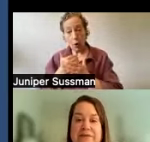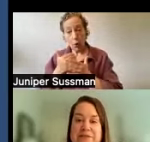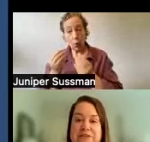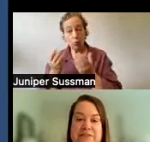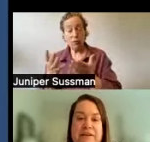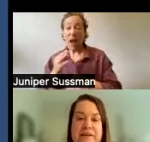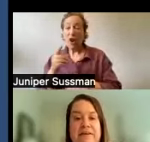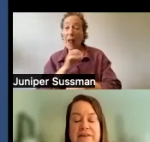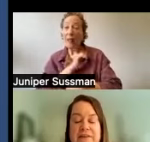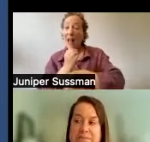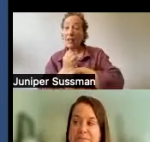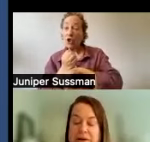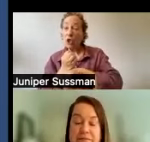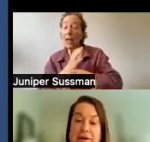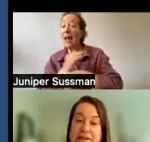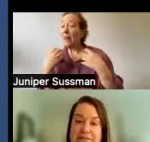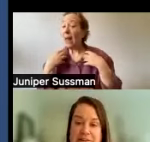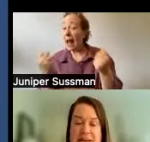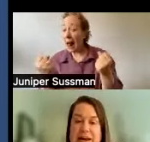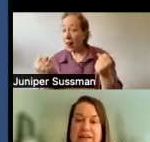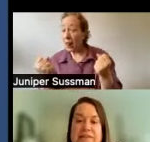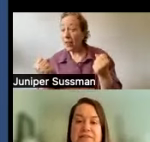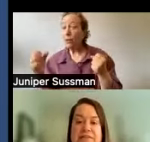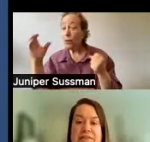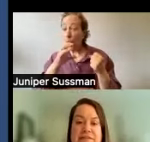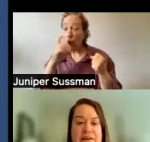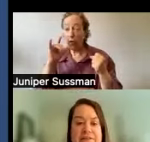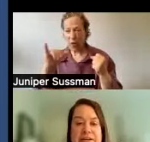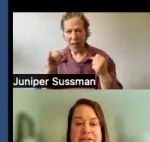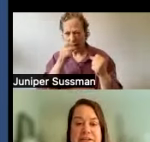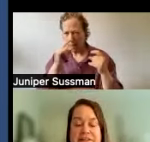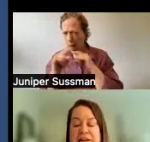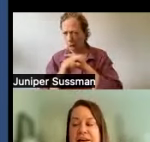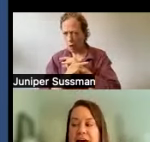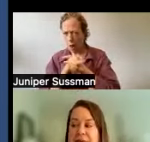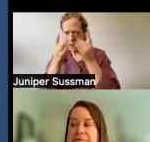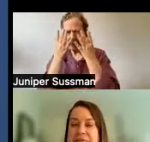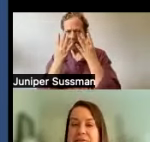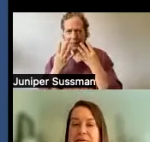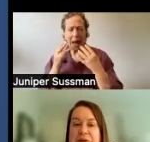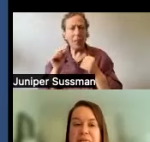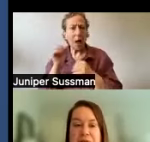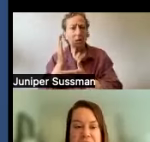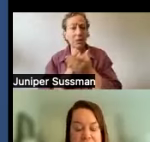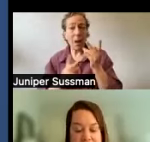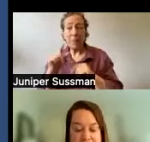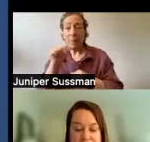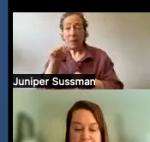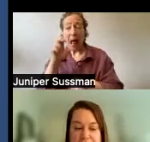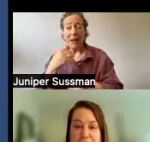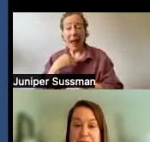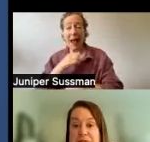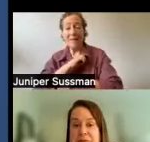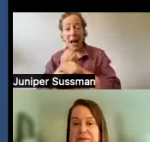that fight, which is both ironic and real sad in this conversation. So I want to move on and talk a little